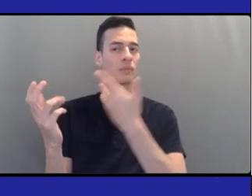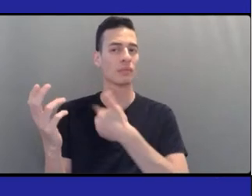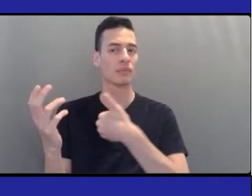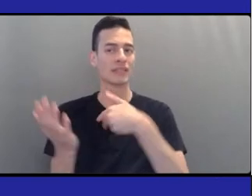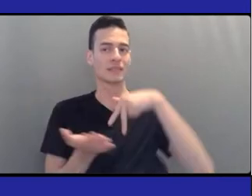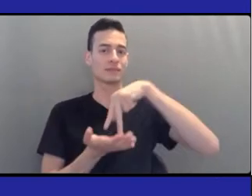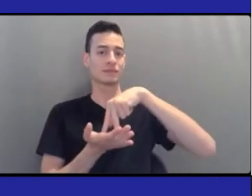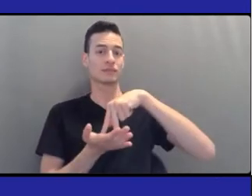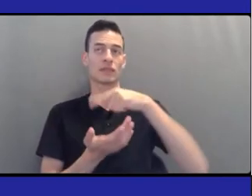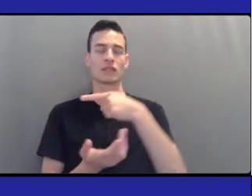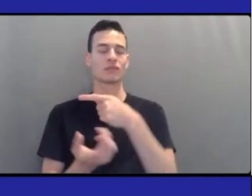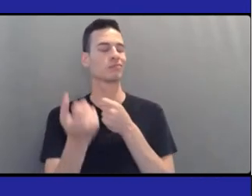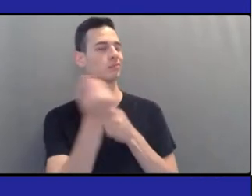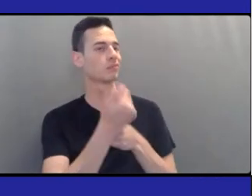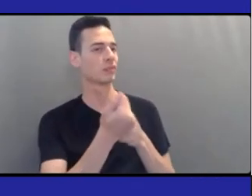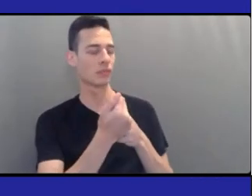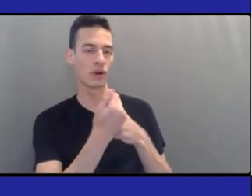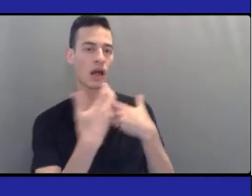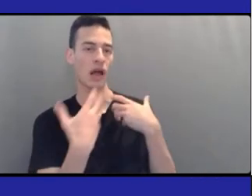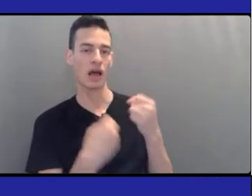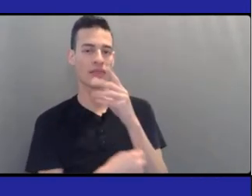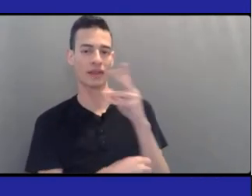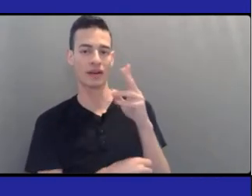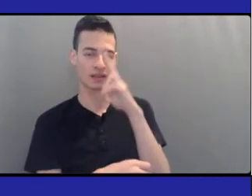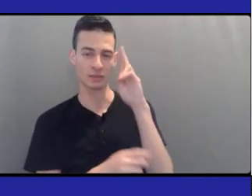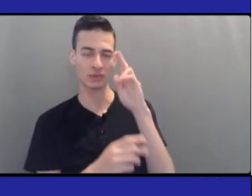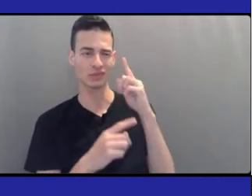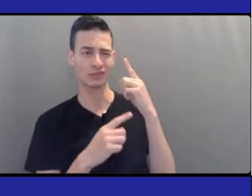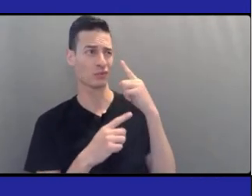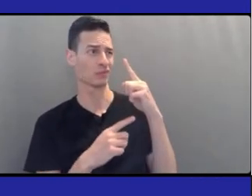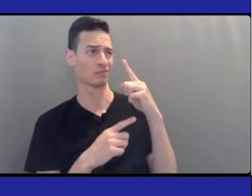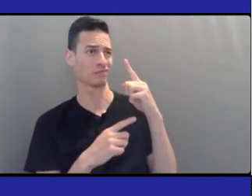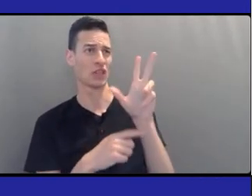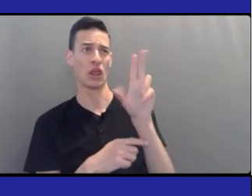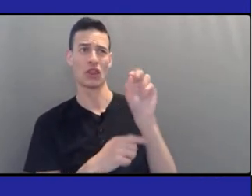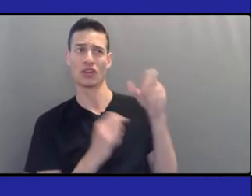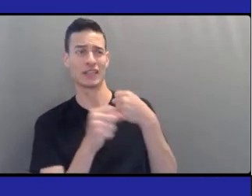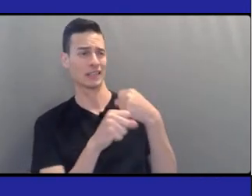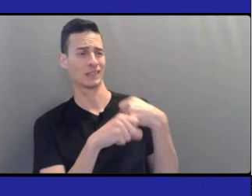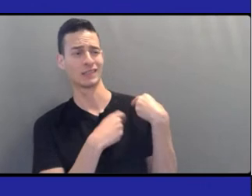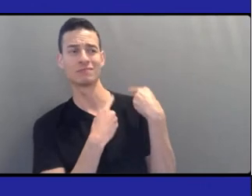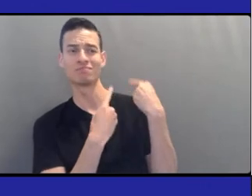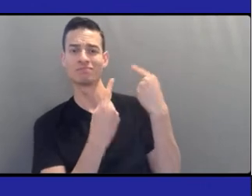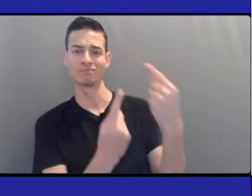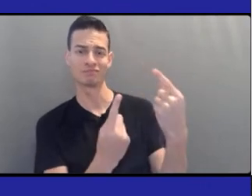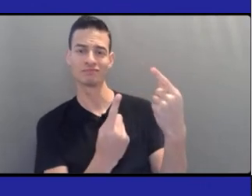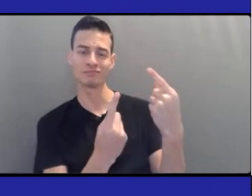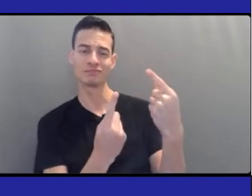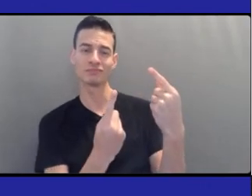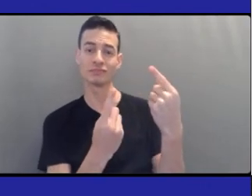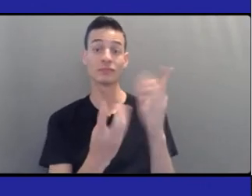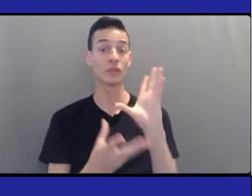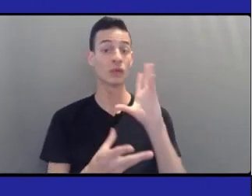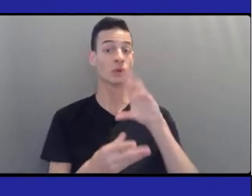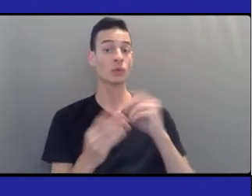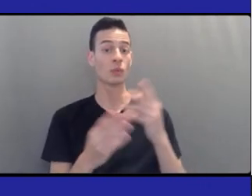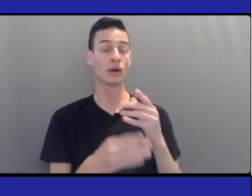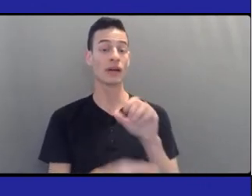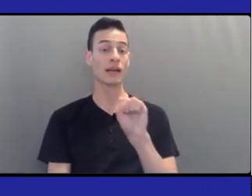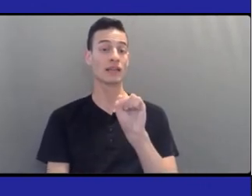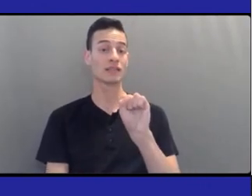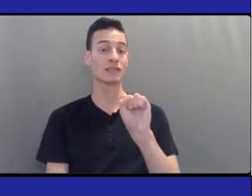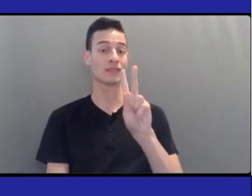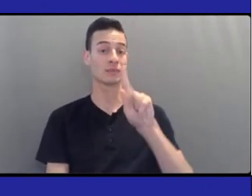and hospitals. 30 years he gave to this organization, including as SVP